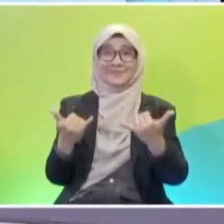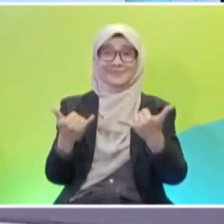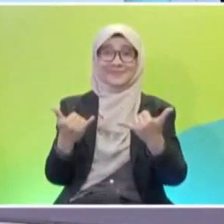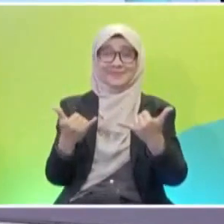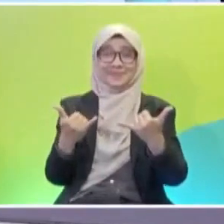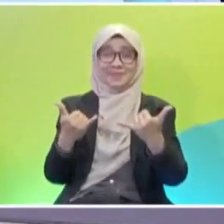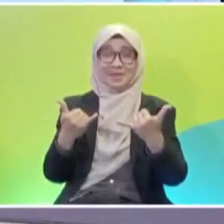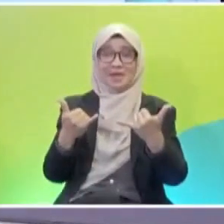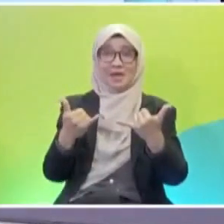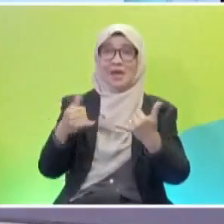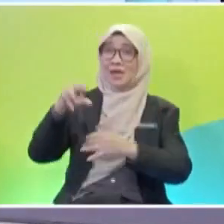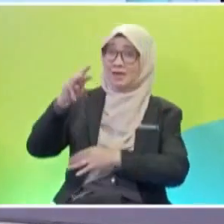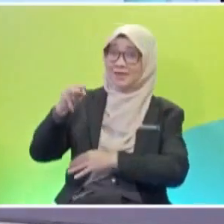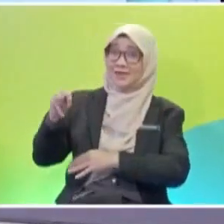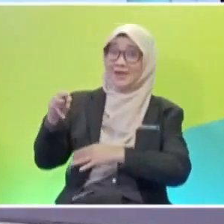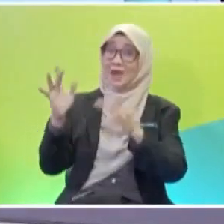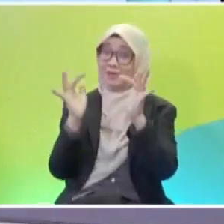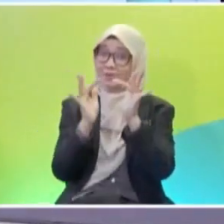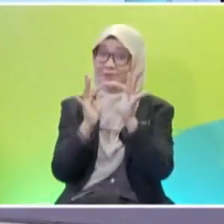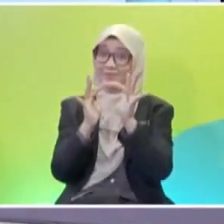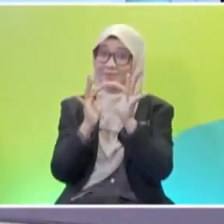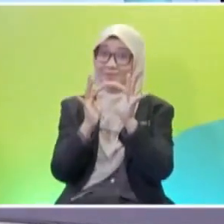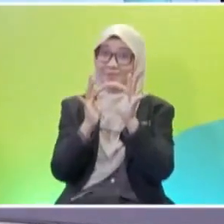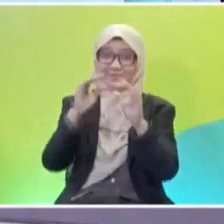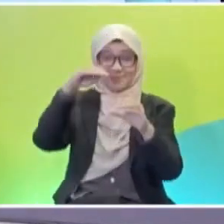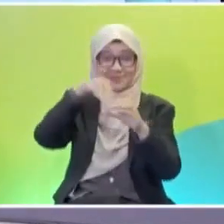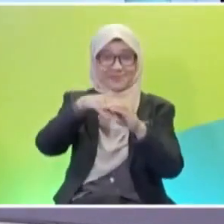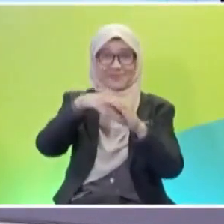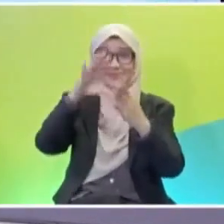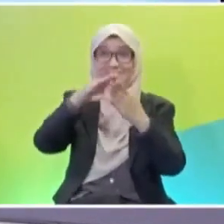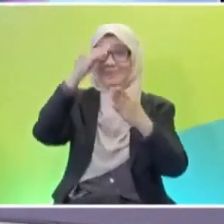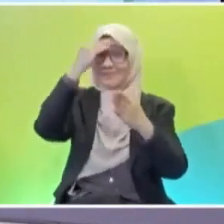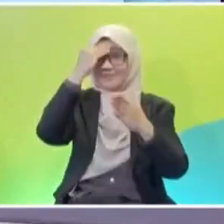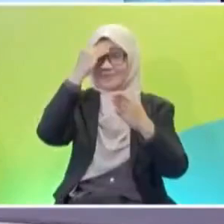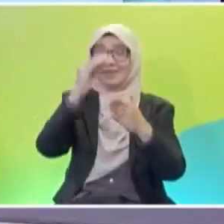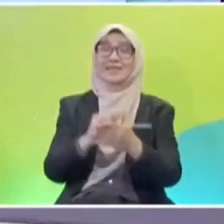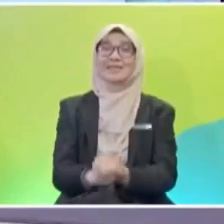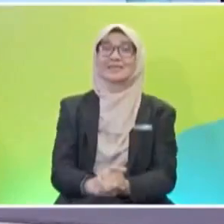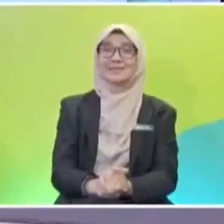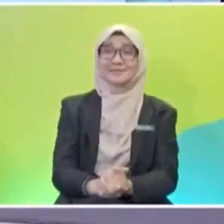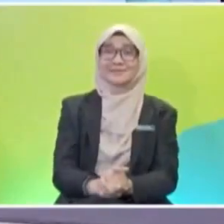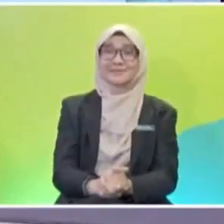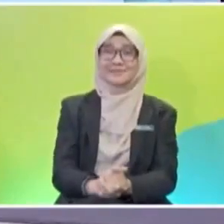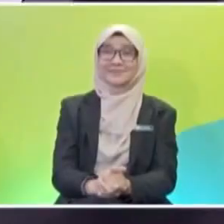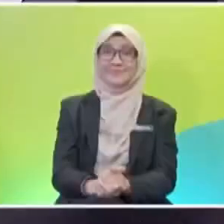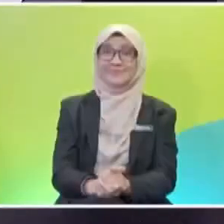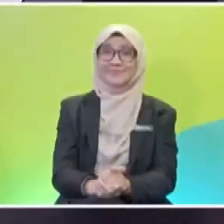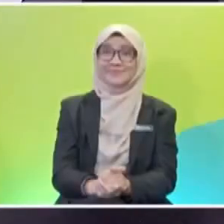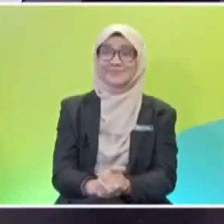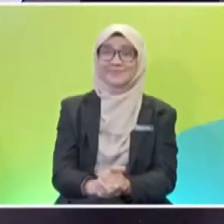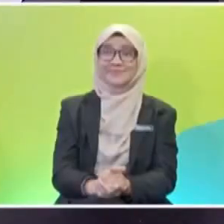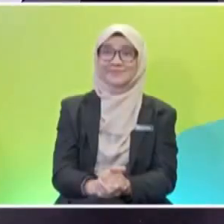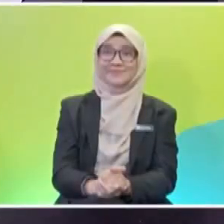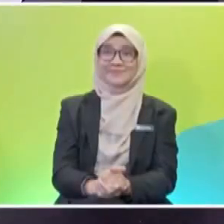our pupils online that who will be joining us as well. Can we have them behind us in the screen? Hello, pupils. How are